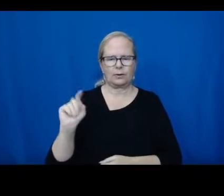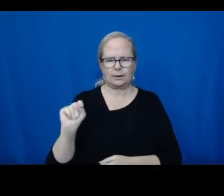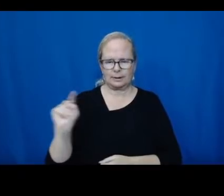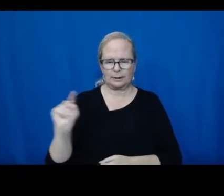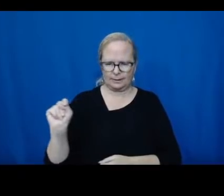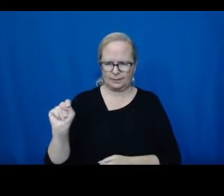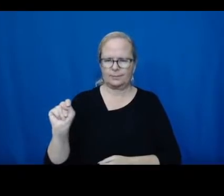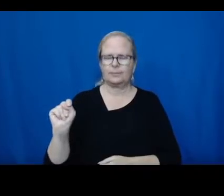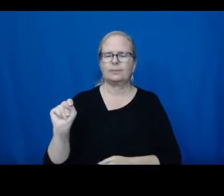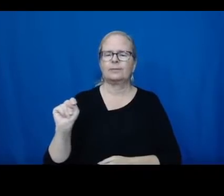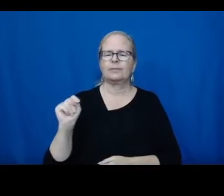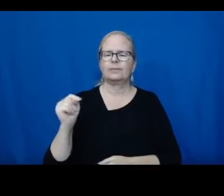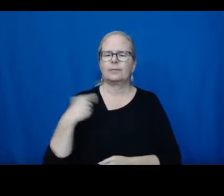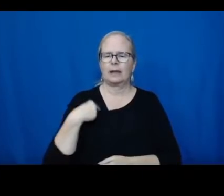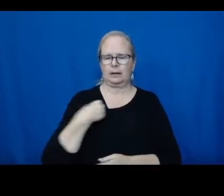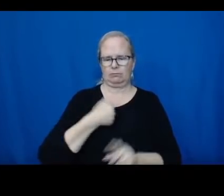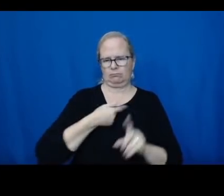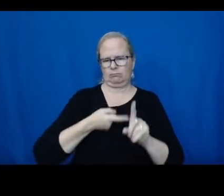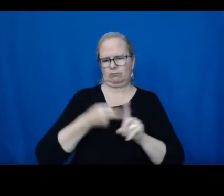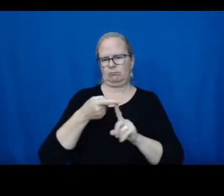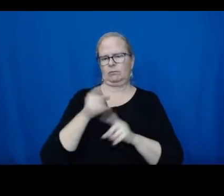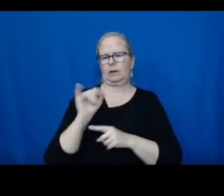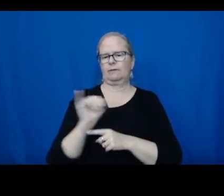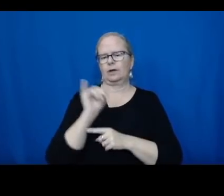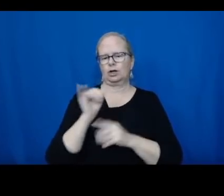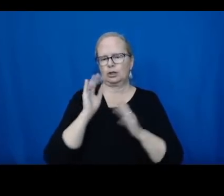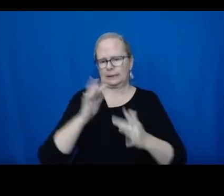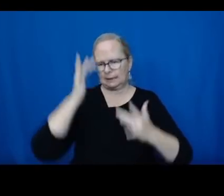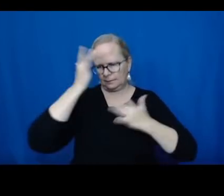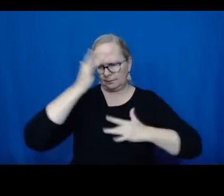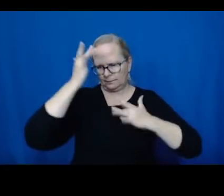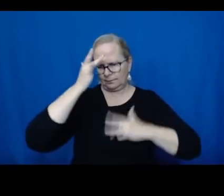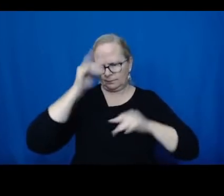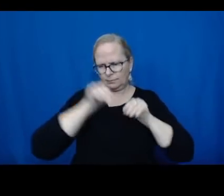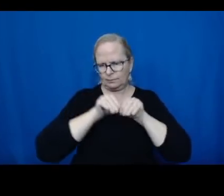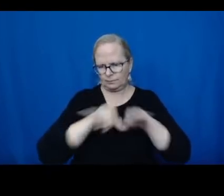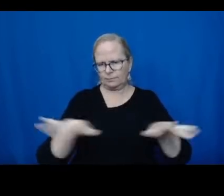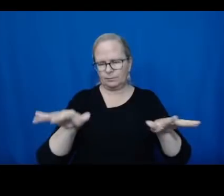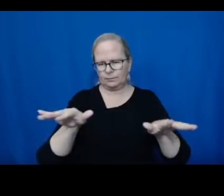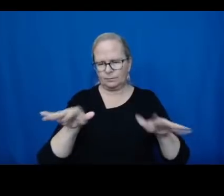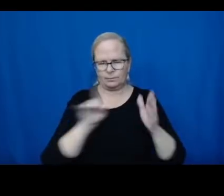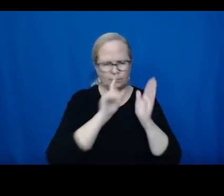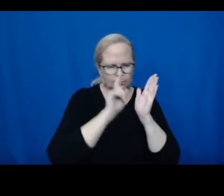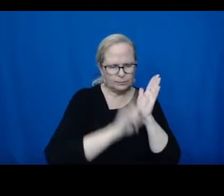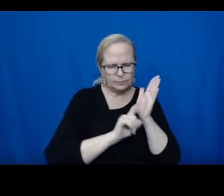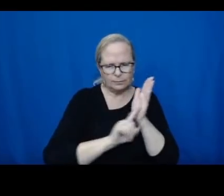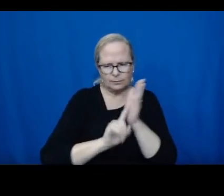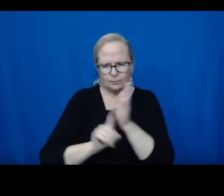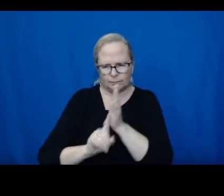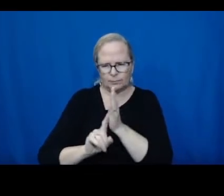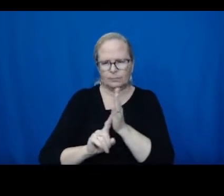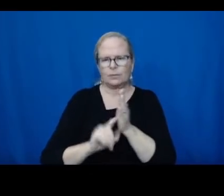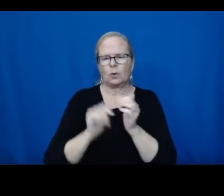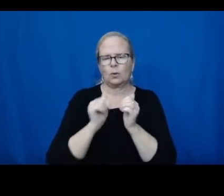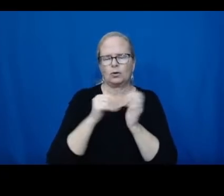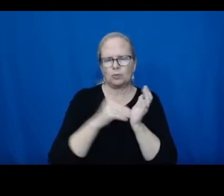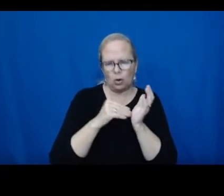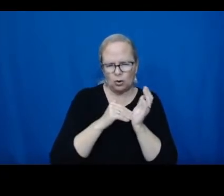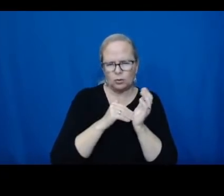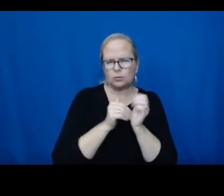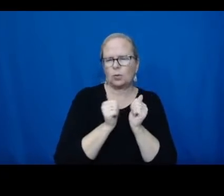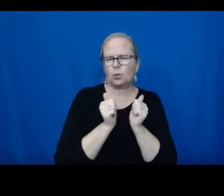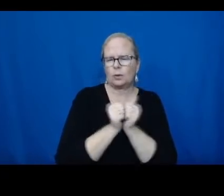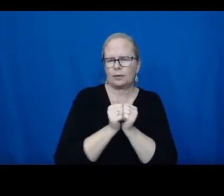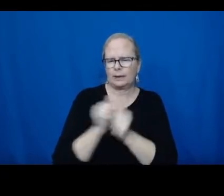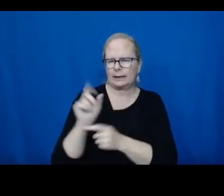Dalhousie University. And I've been doing COVID stuff now for a long time, both on the clinical front